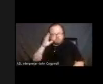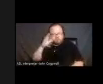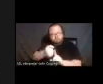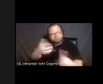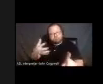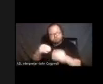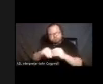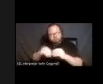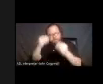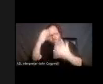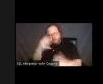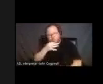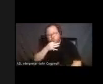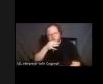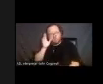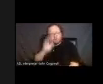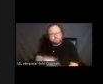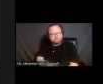about that in a second.